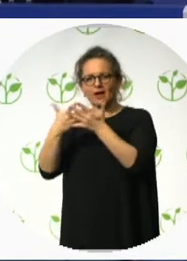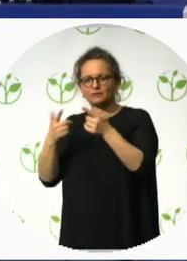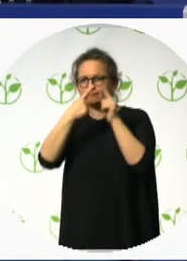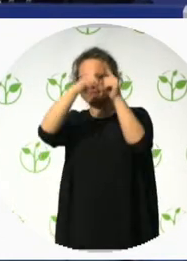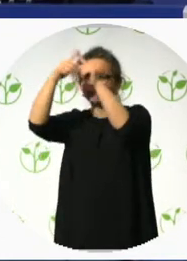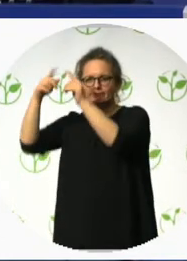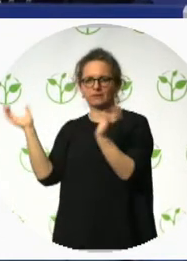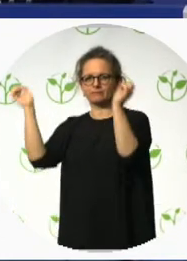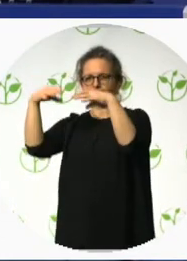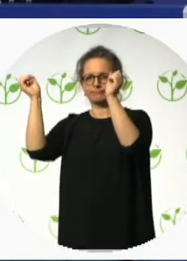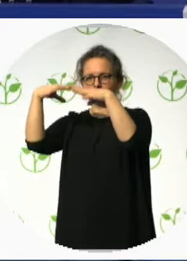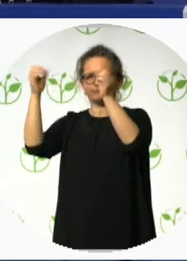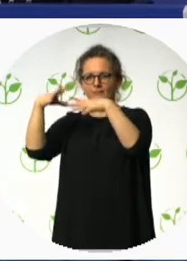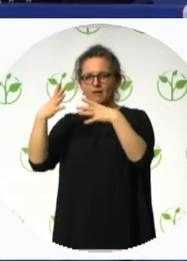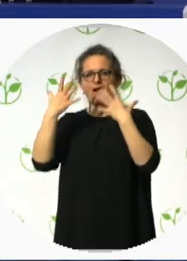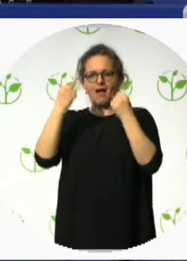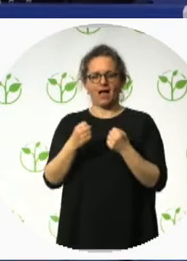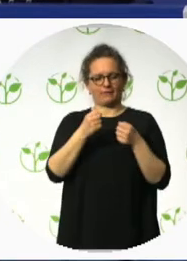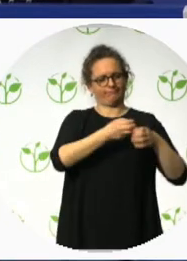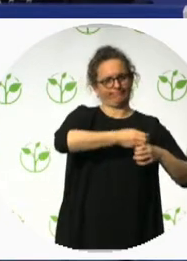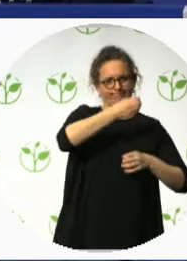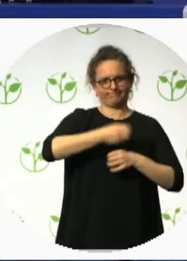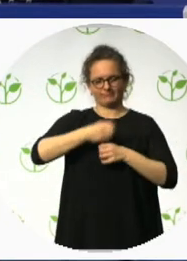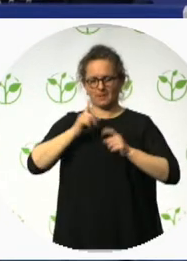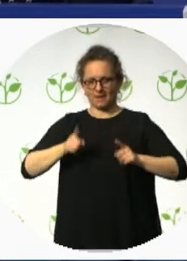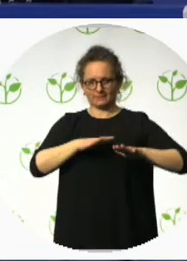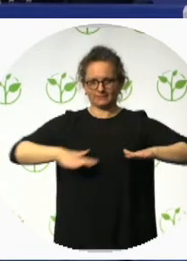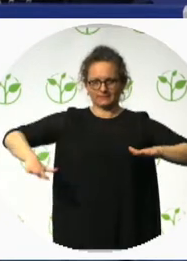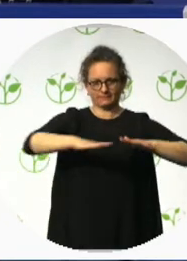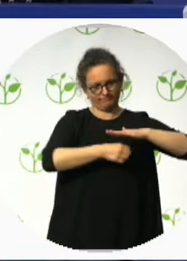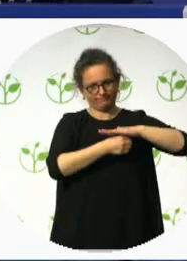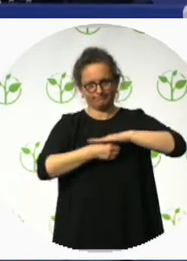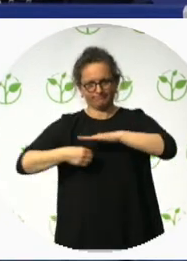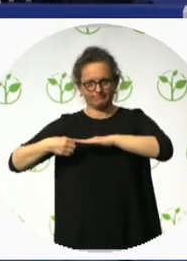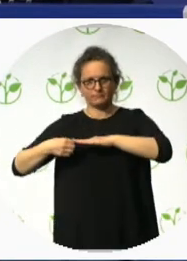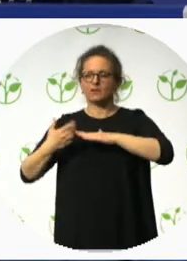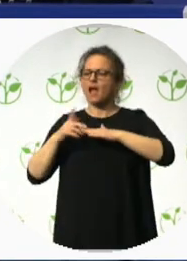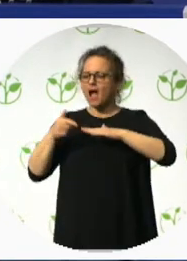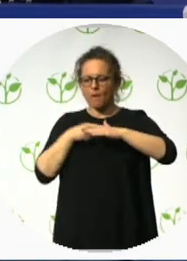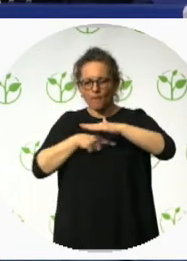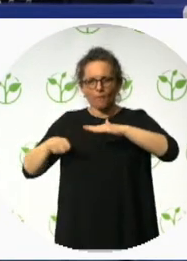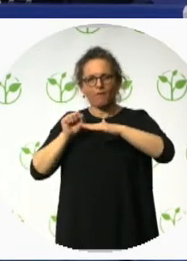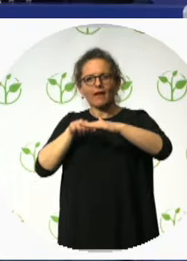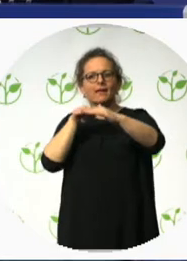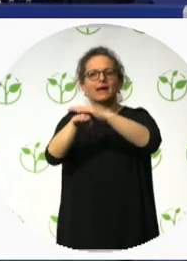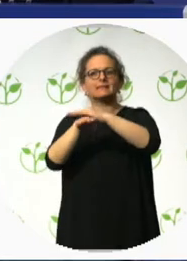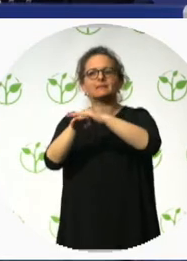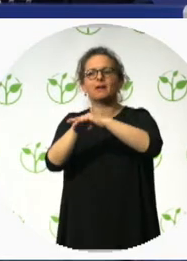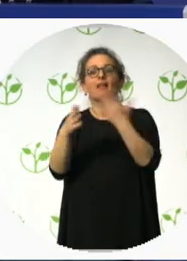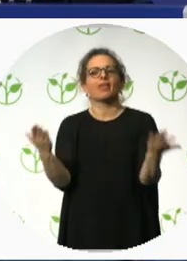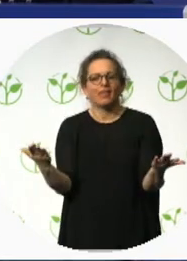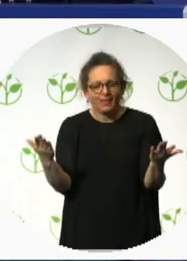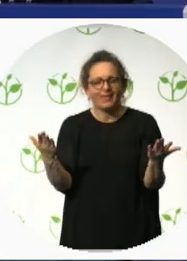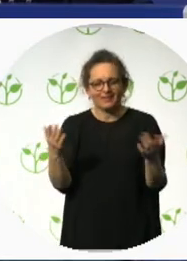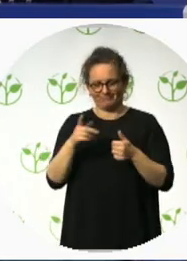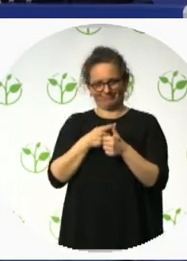With the Sign Bank, it supports the data access of sign language research, and there is a function in the Asian Sign Bank